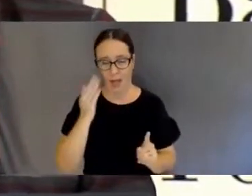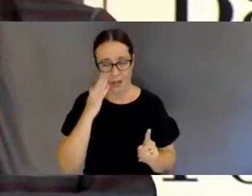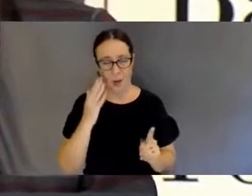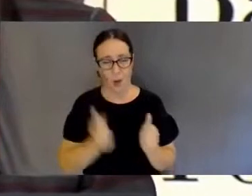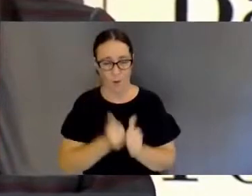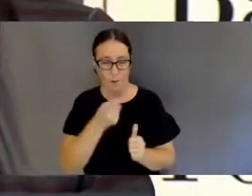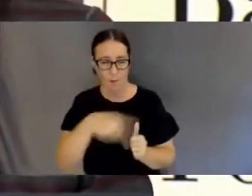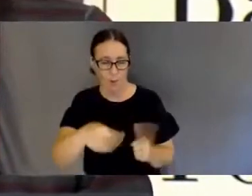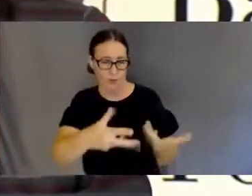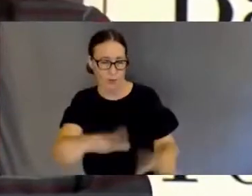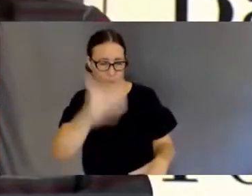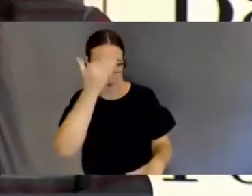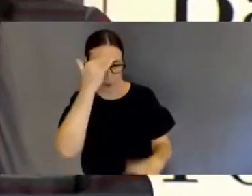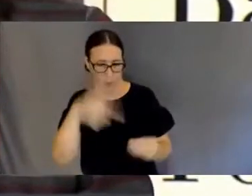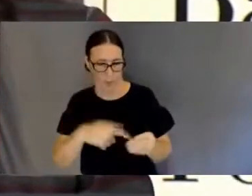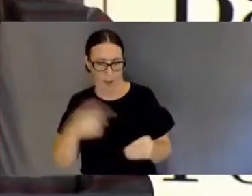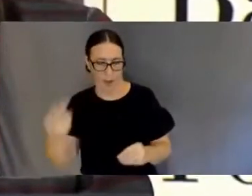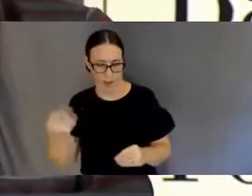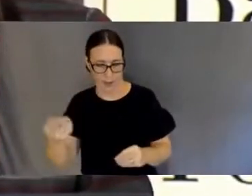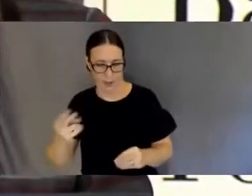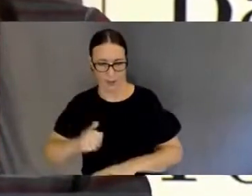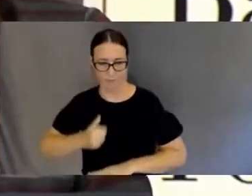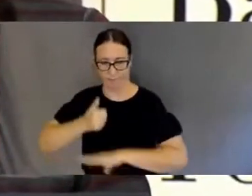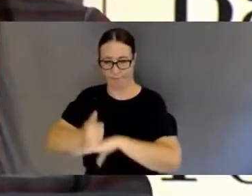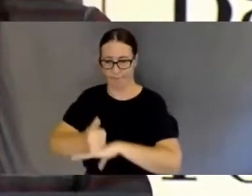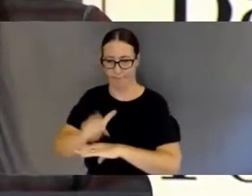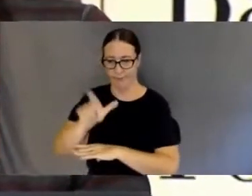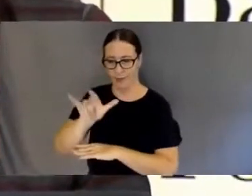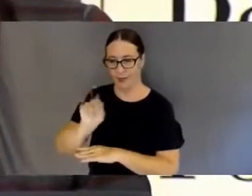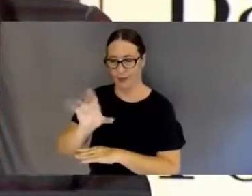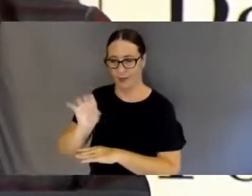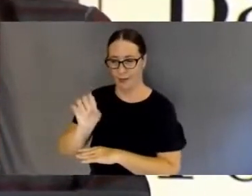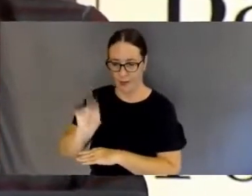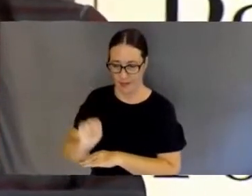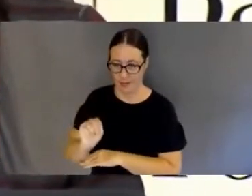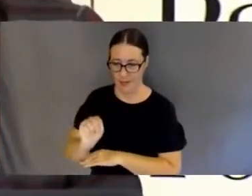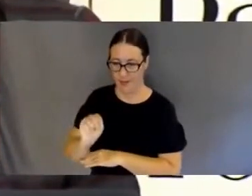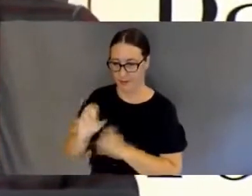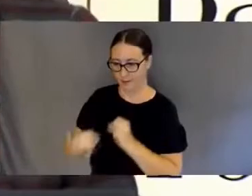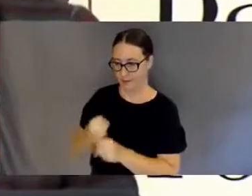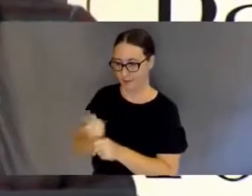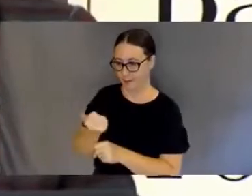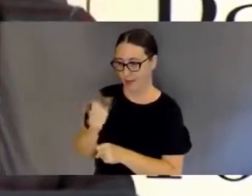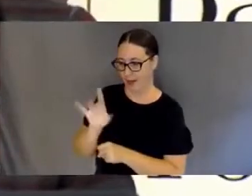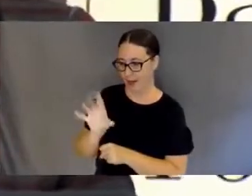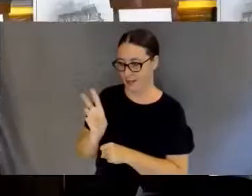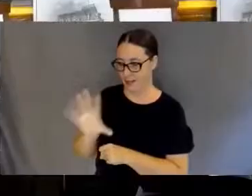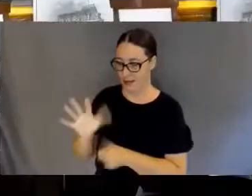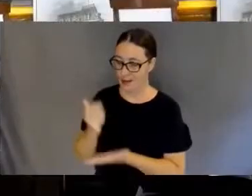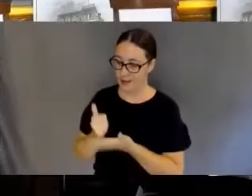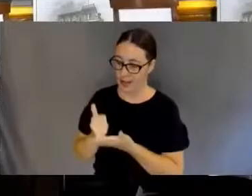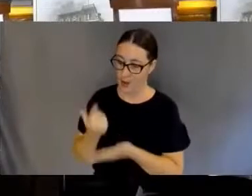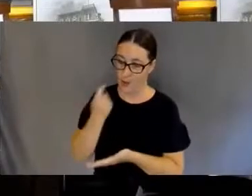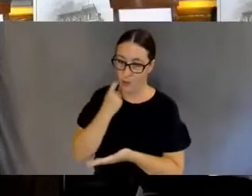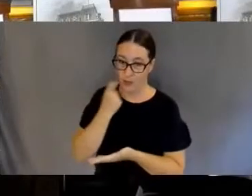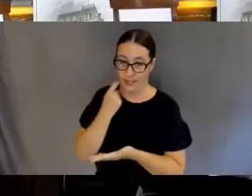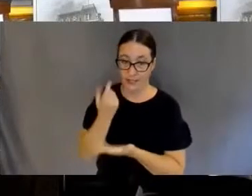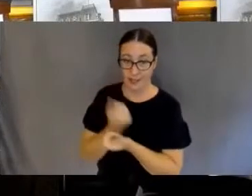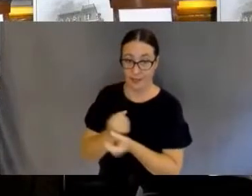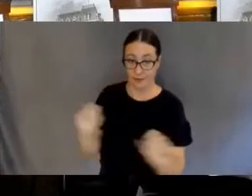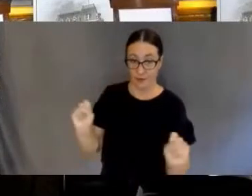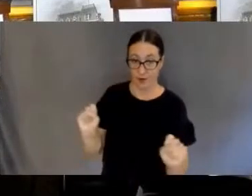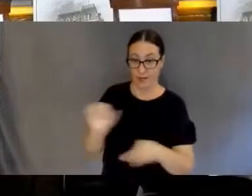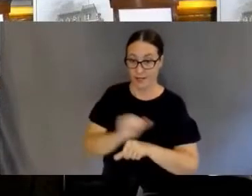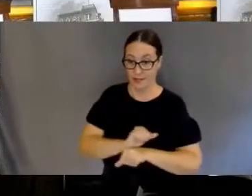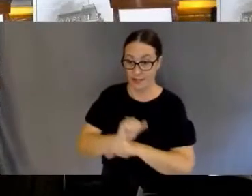history. Founded by Lincoln in 1865 to help newly freed slaves build